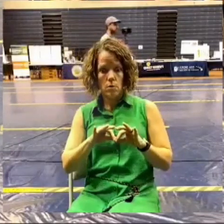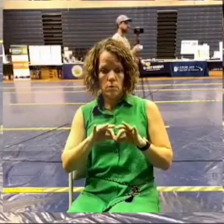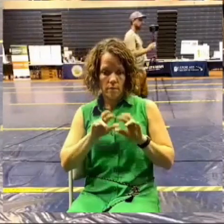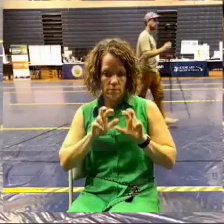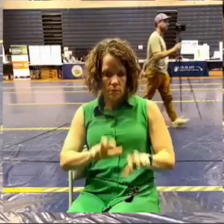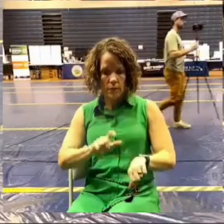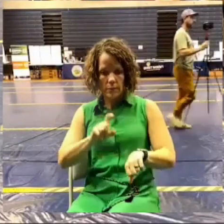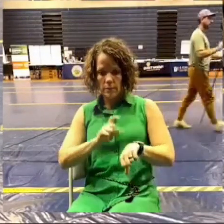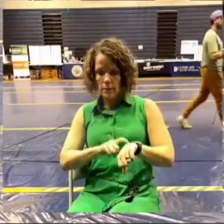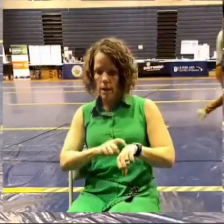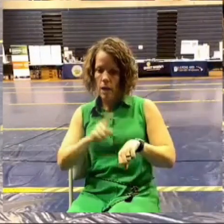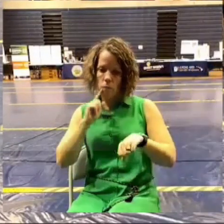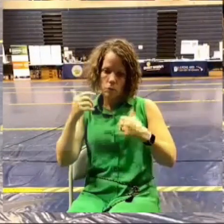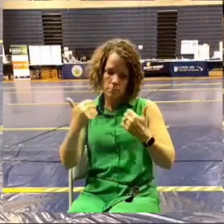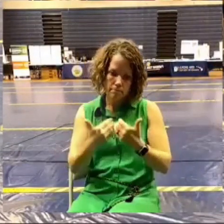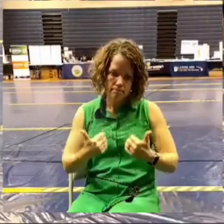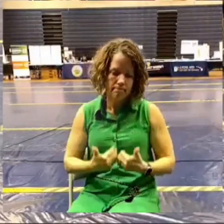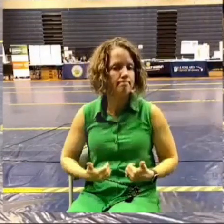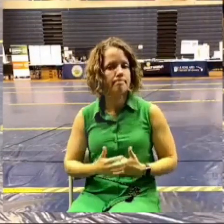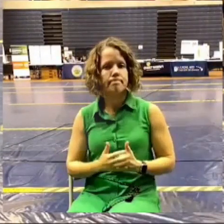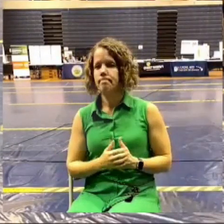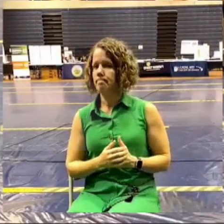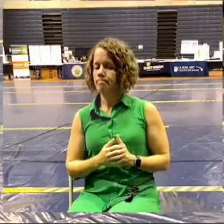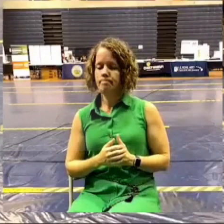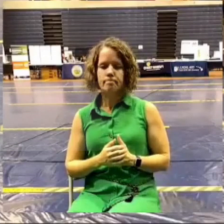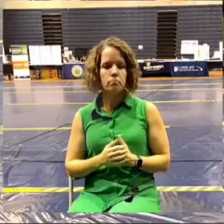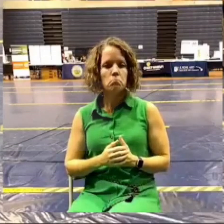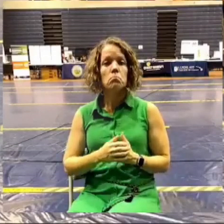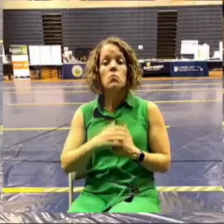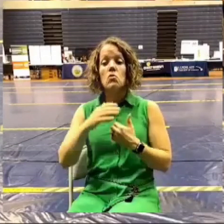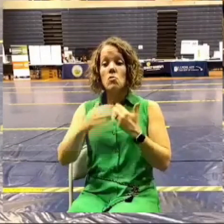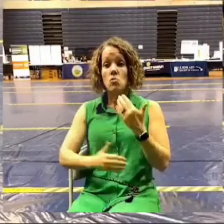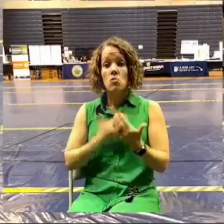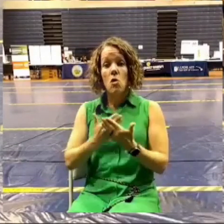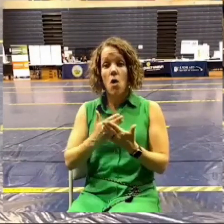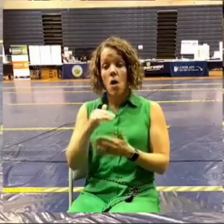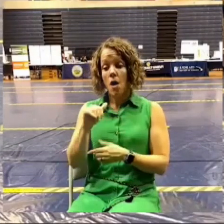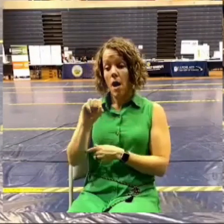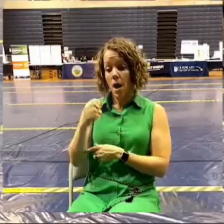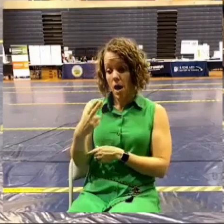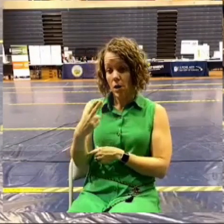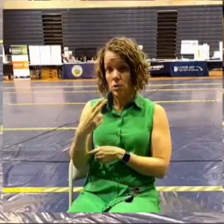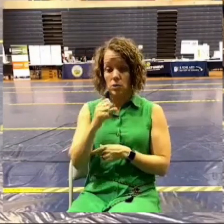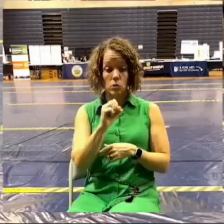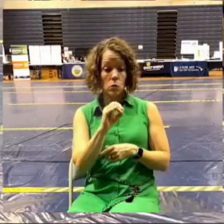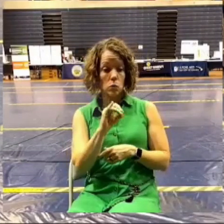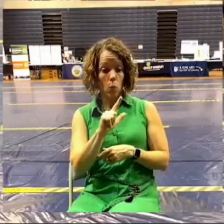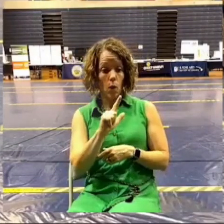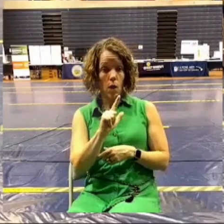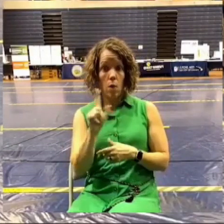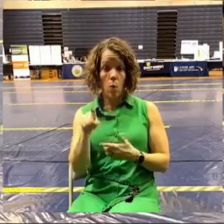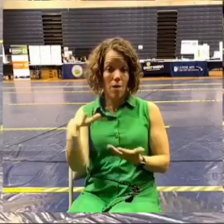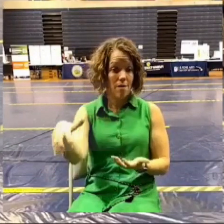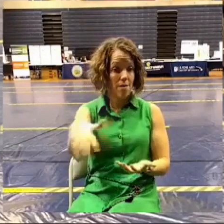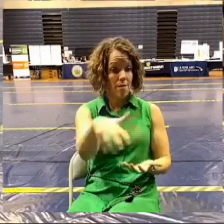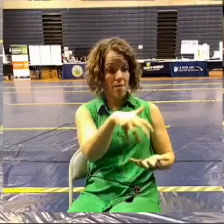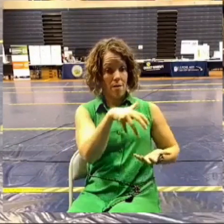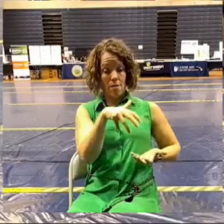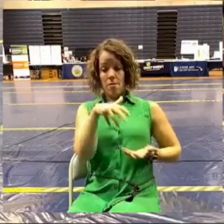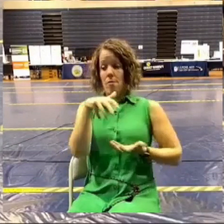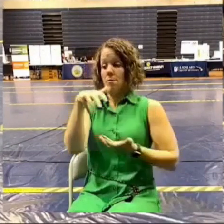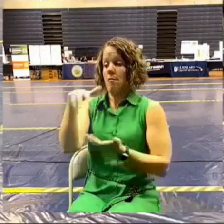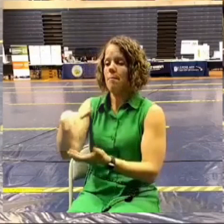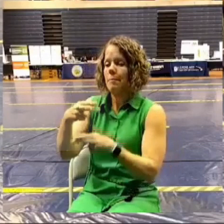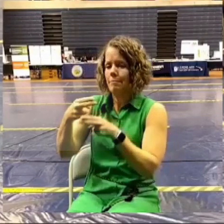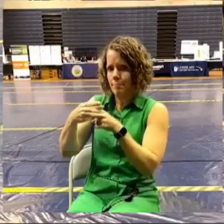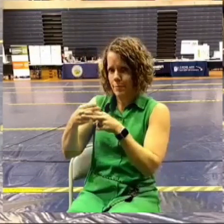that all the debris, all the ash that is going to the temporary debris storage site is going to the absolute best place